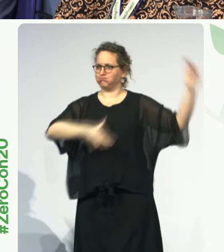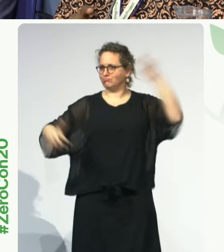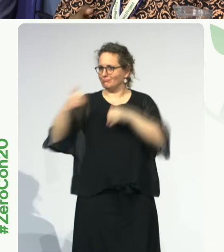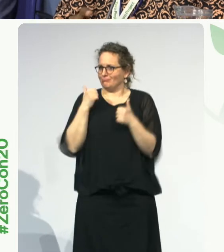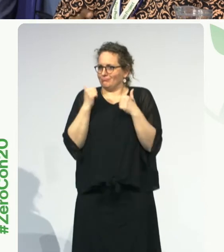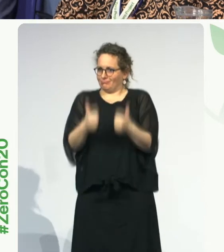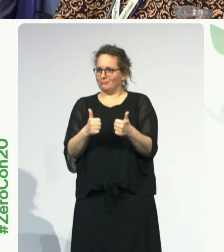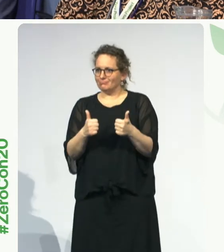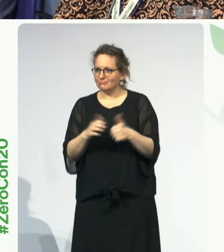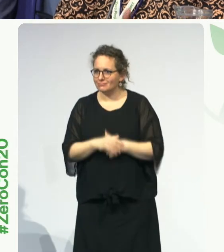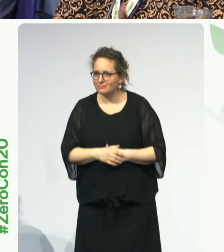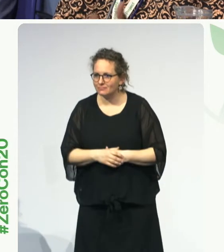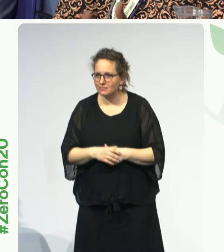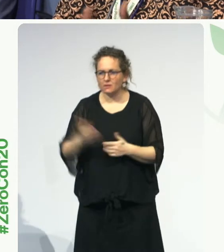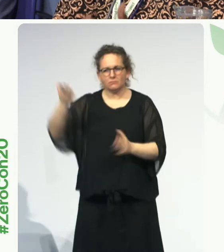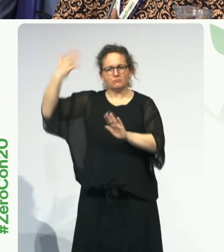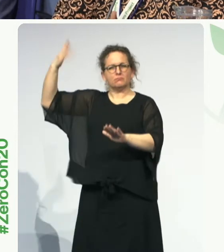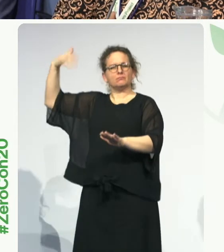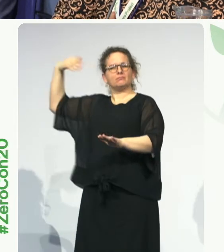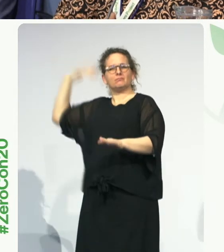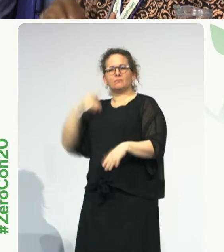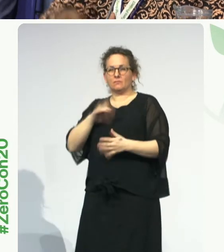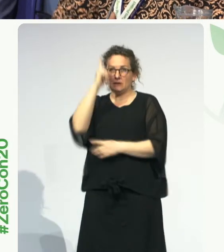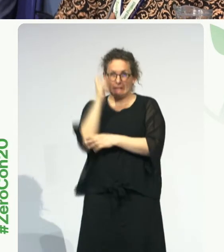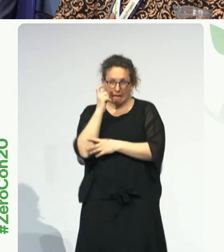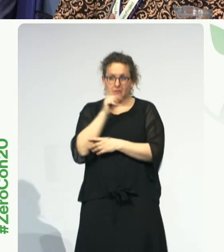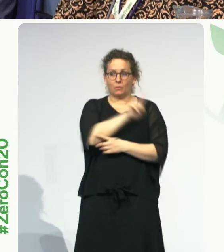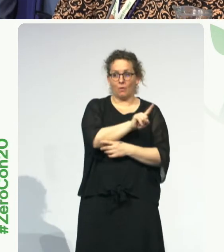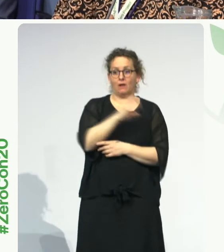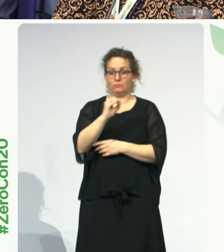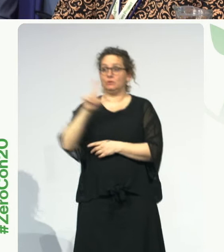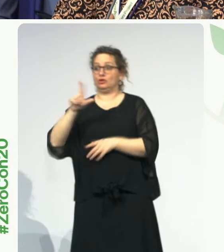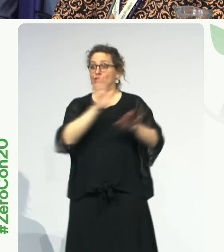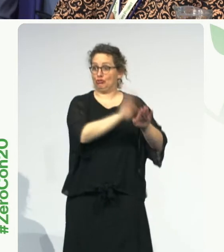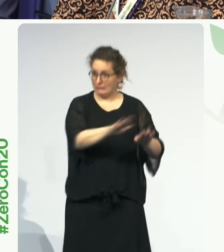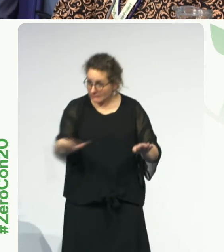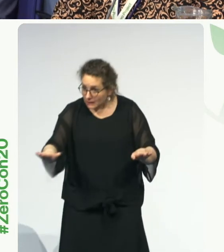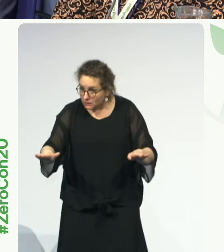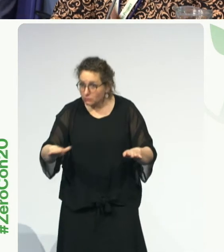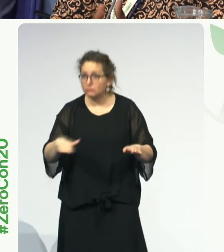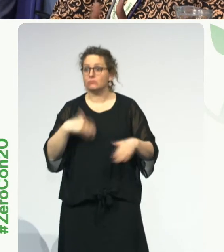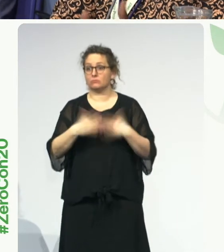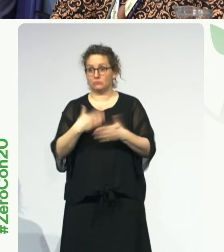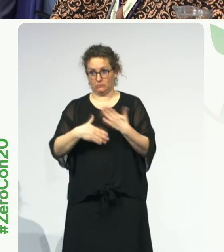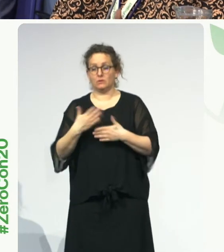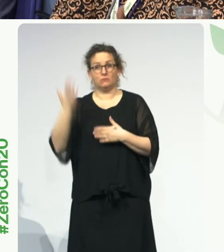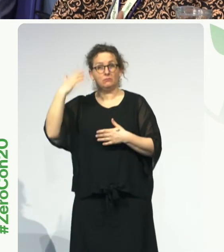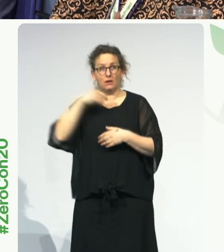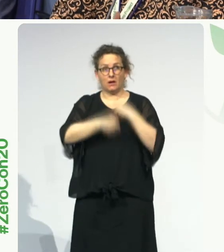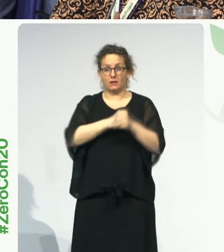102 children with disabilities, but by 2018, there were